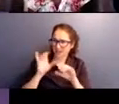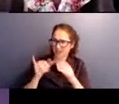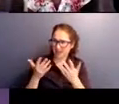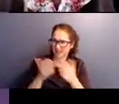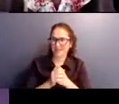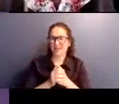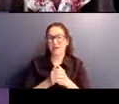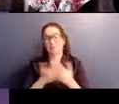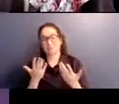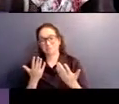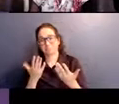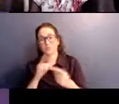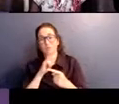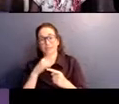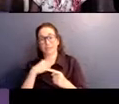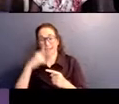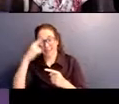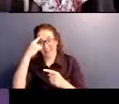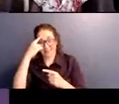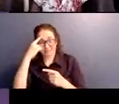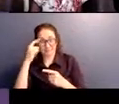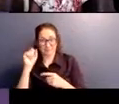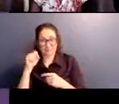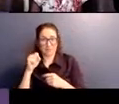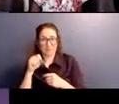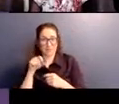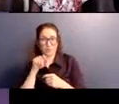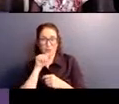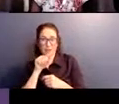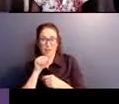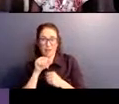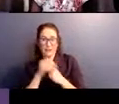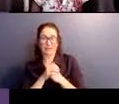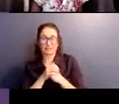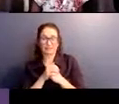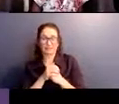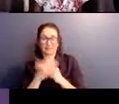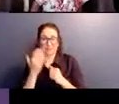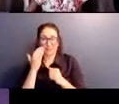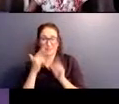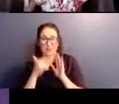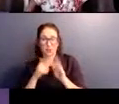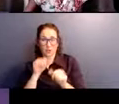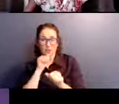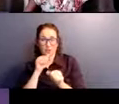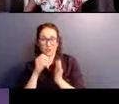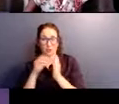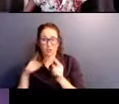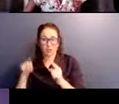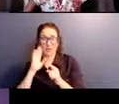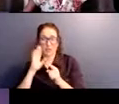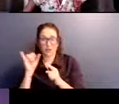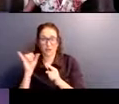you know, I really believe that what you love and show that you love, the students will